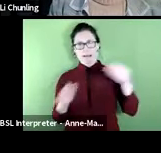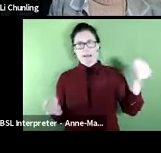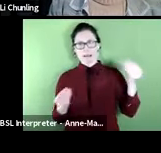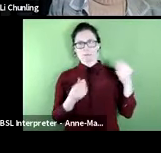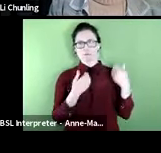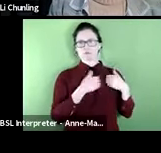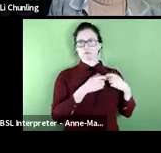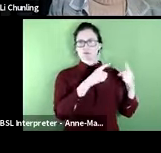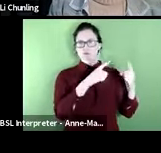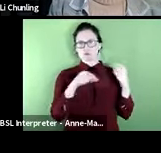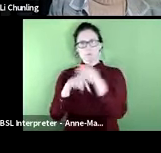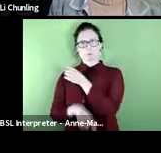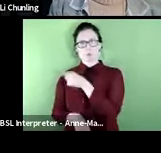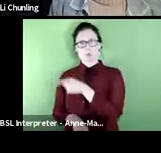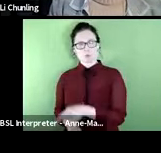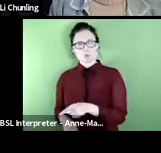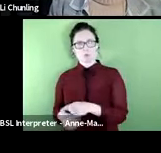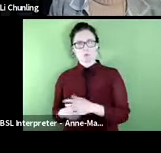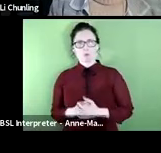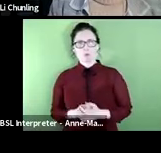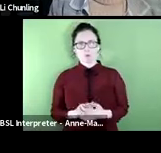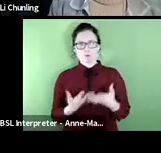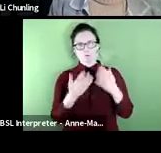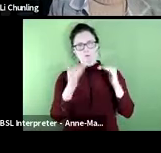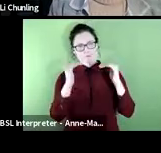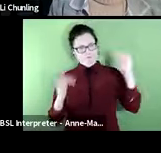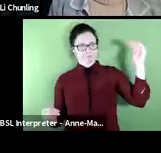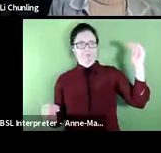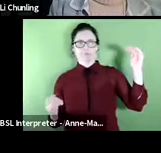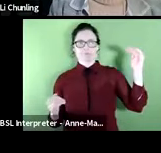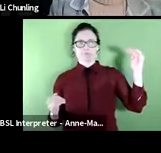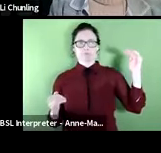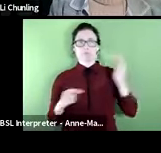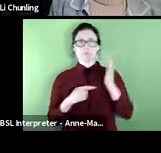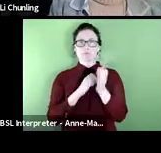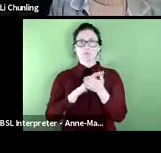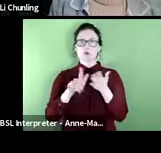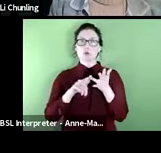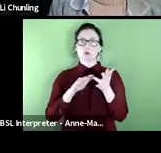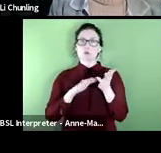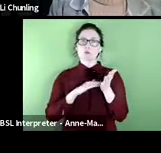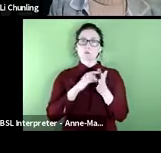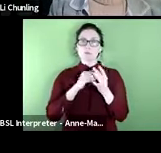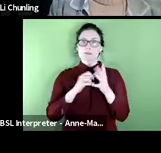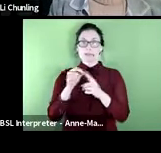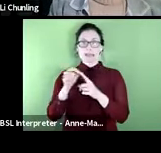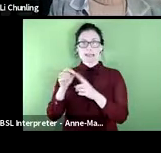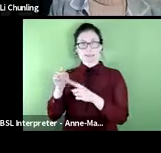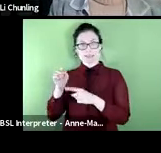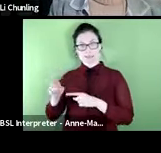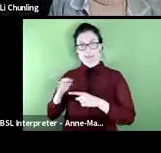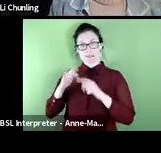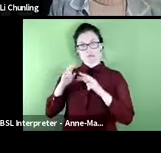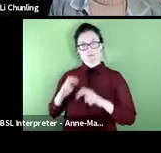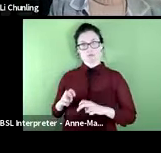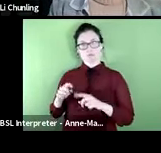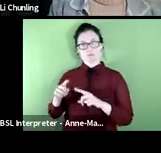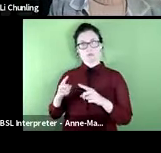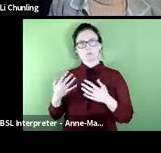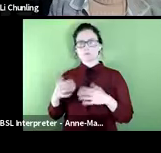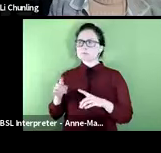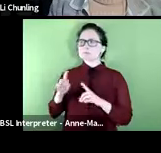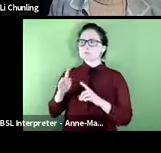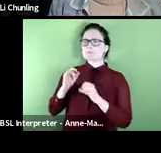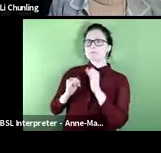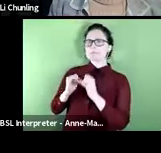some of the criticisms which Thomas Piketty's arguments got, which is obviously consistent with this interpretation. One of the things which is often said about him is